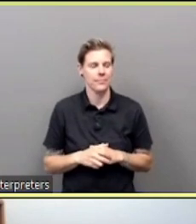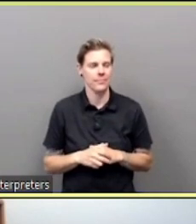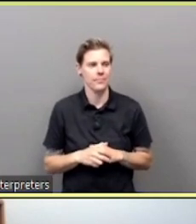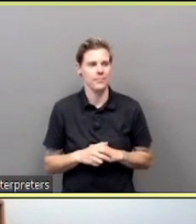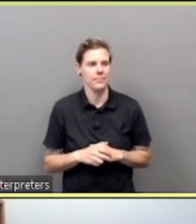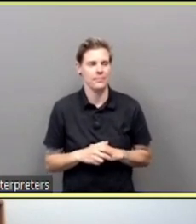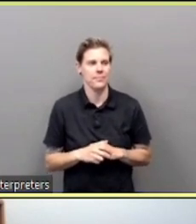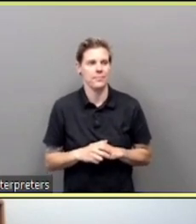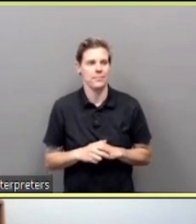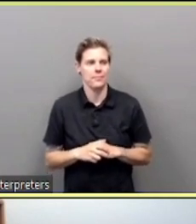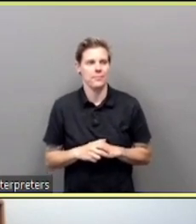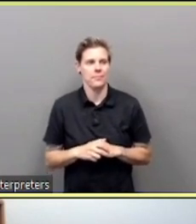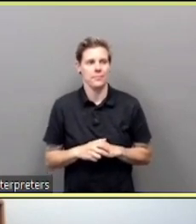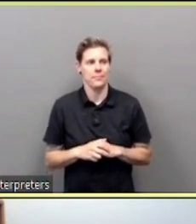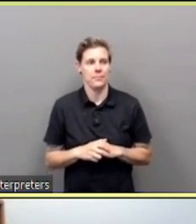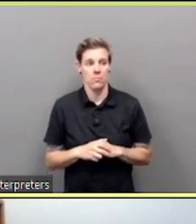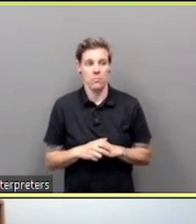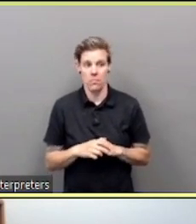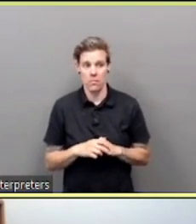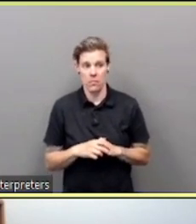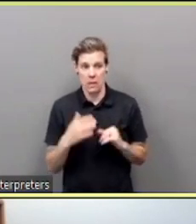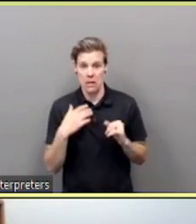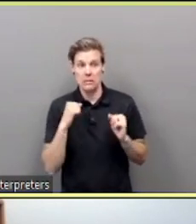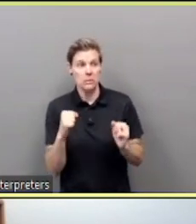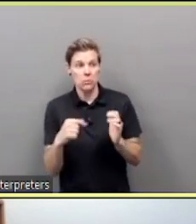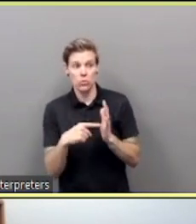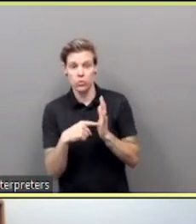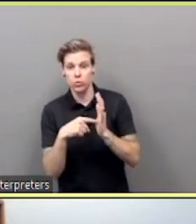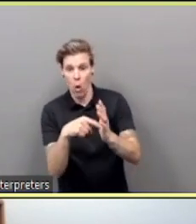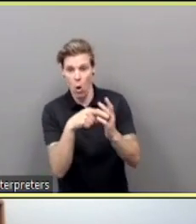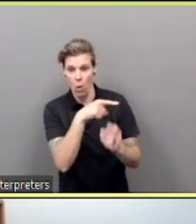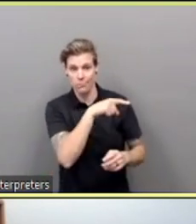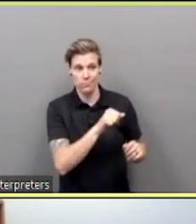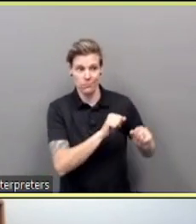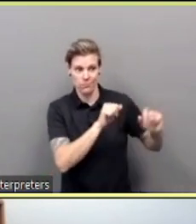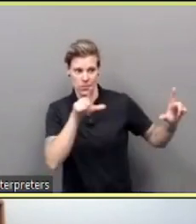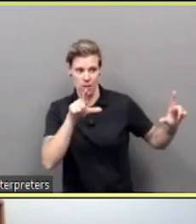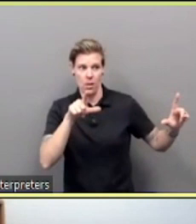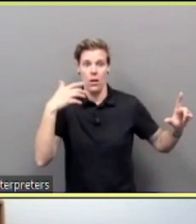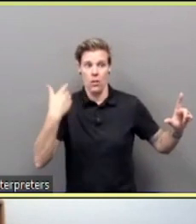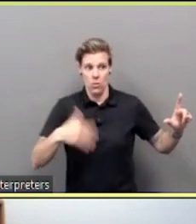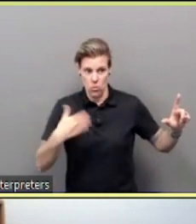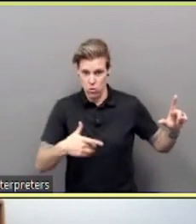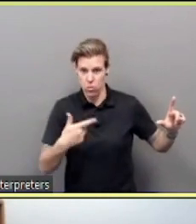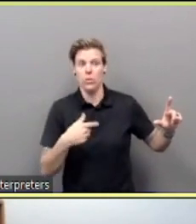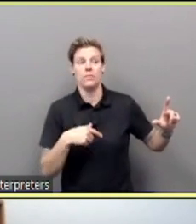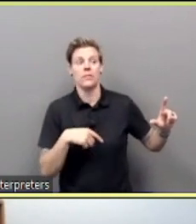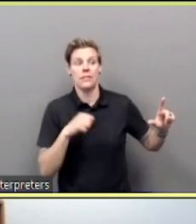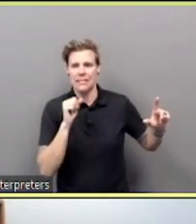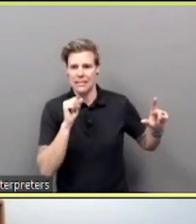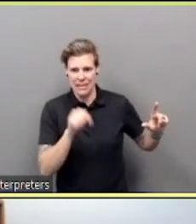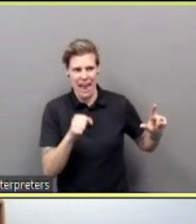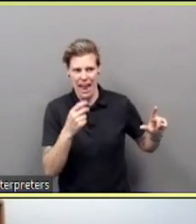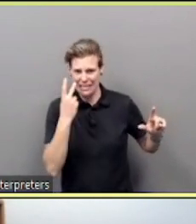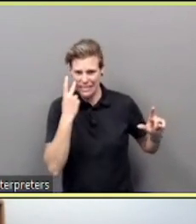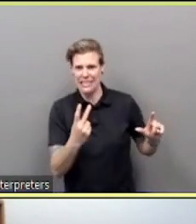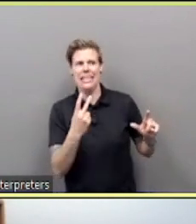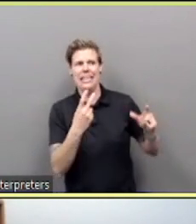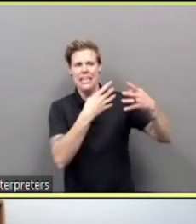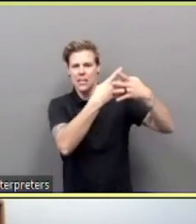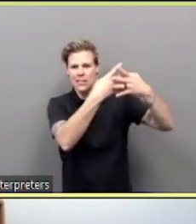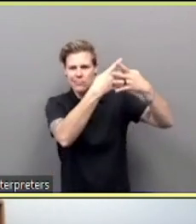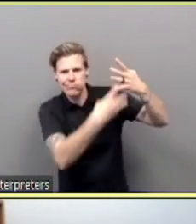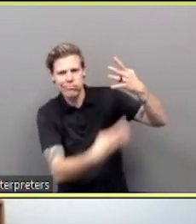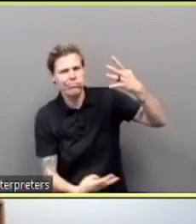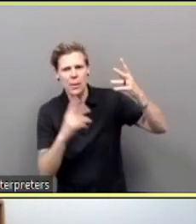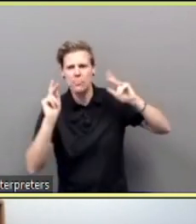of presenting on the behalf of a really large group of individuals that contribute to all